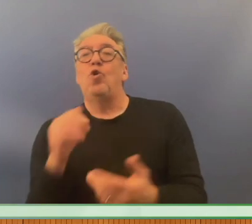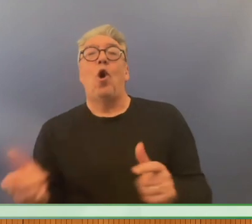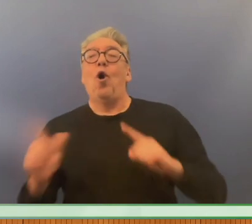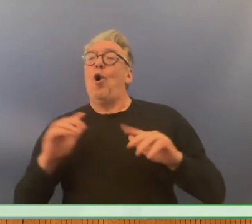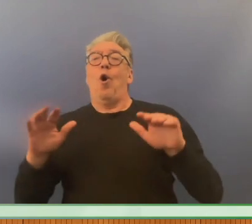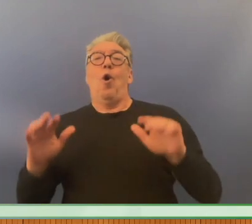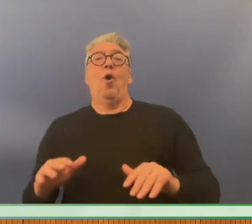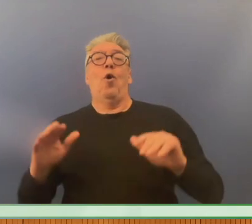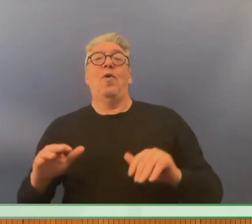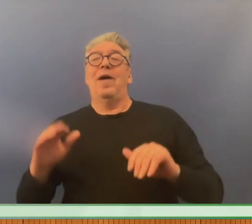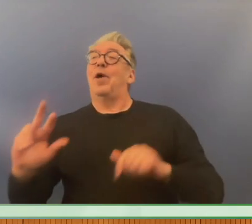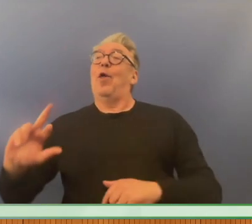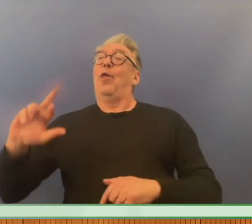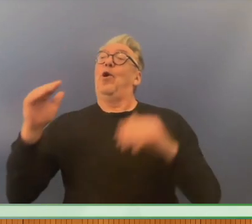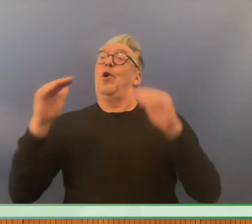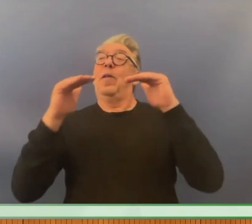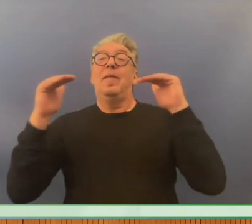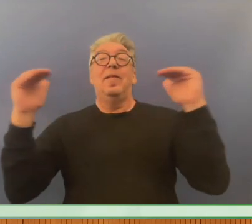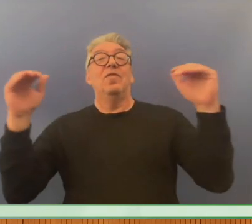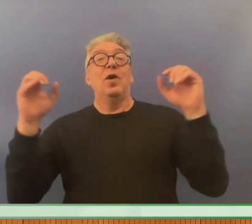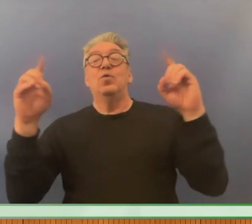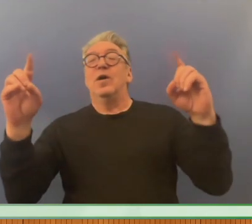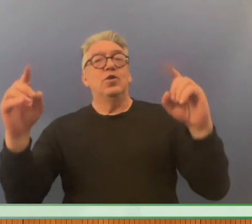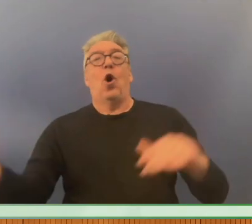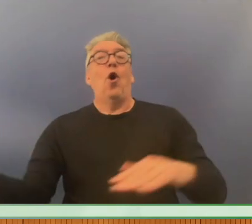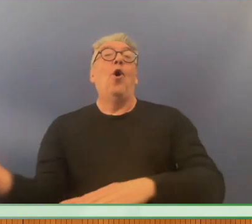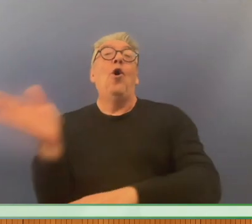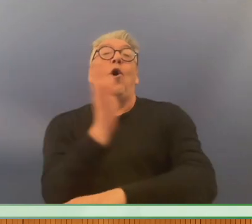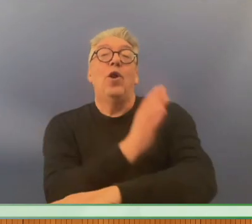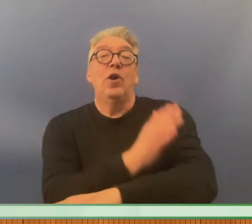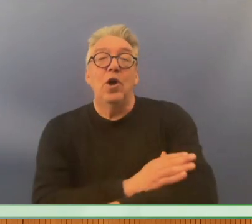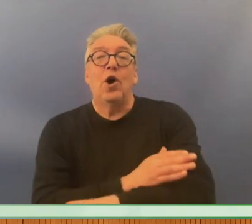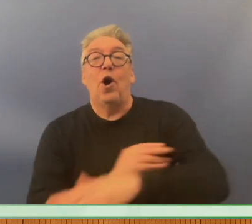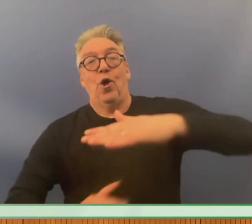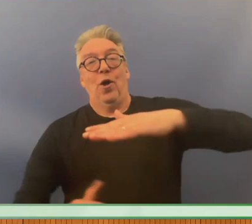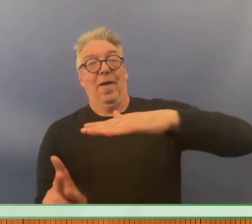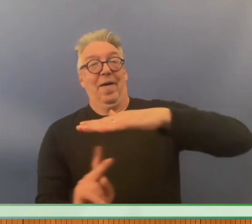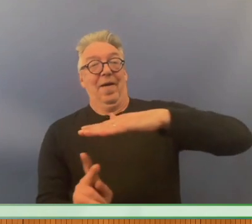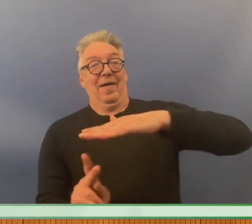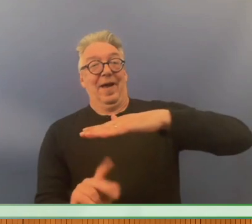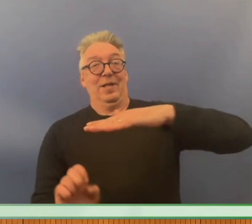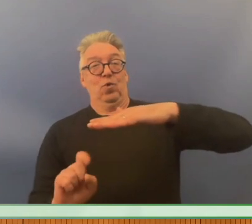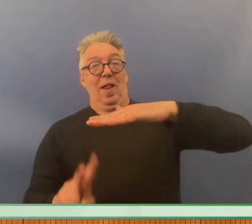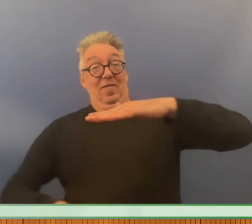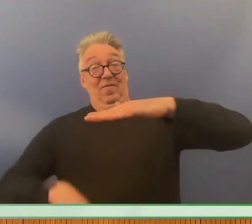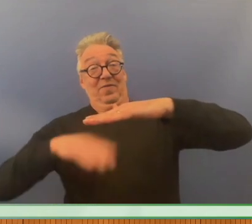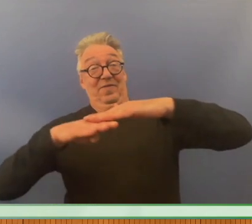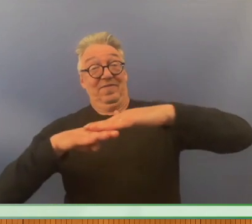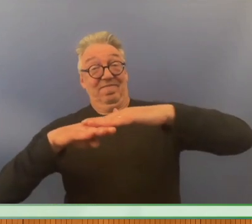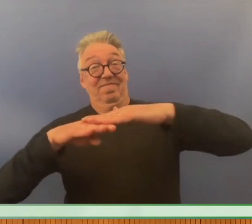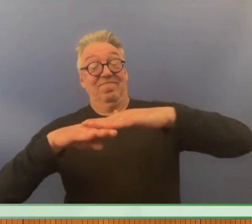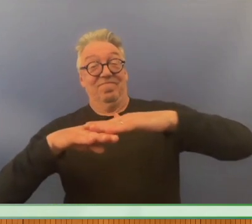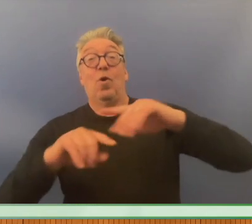actually introduce the skills lower on in the K-12 environment. So in order to end